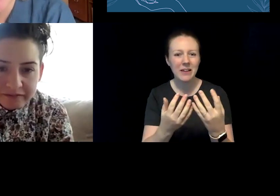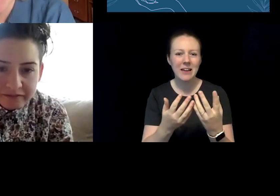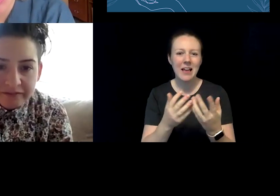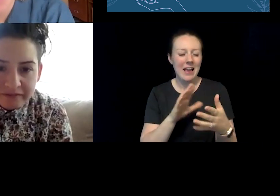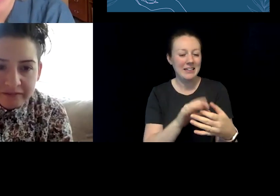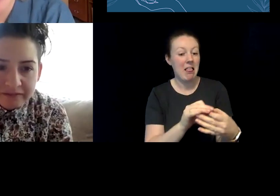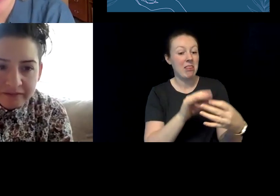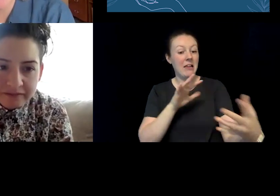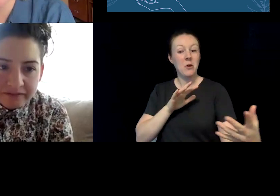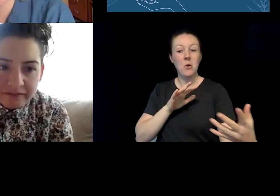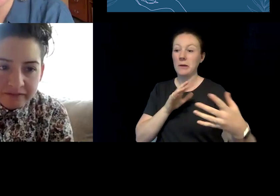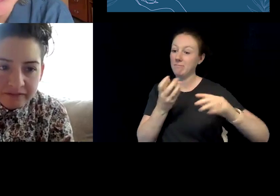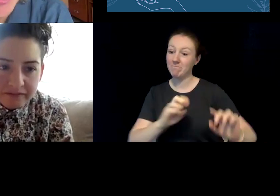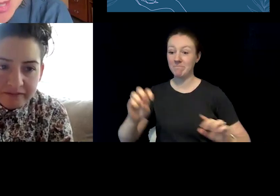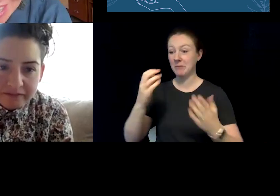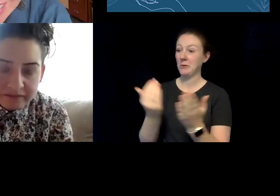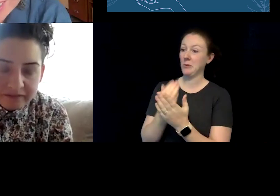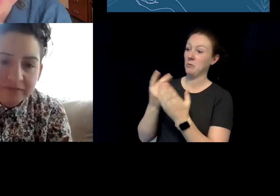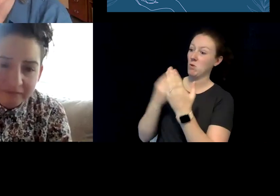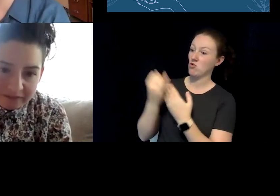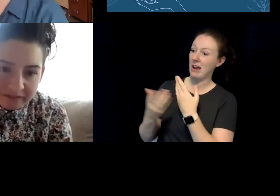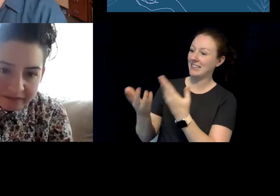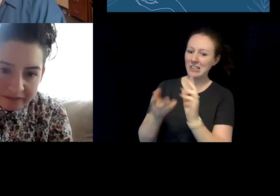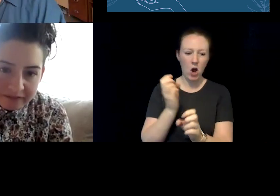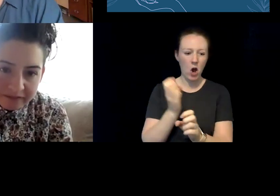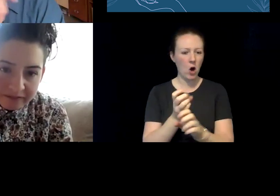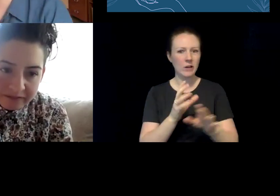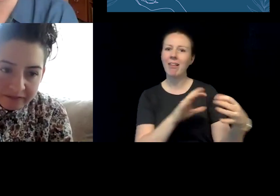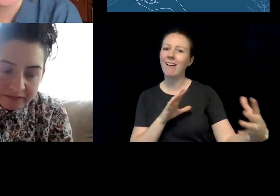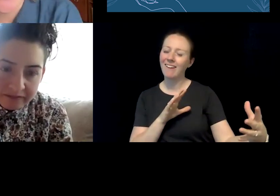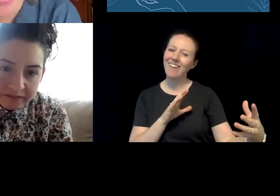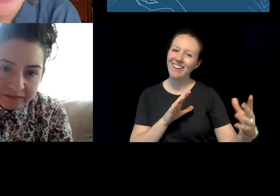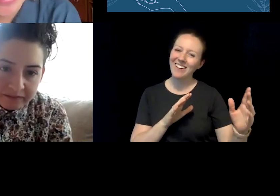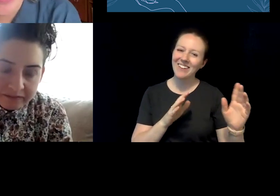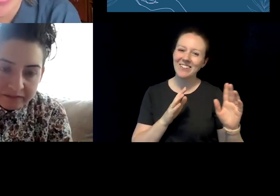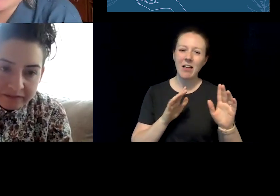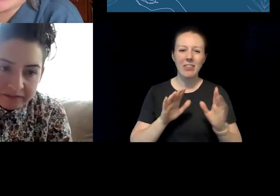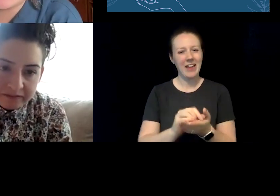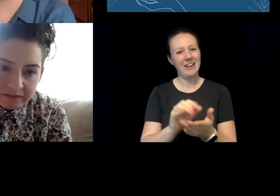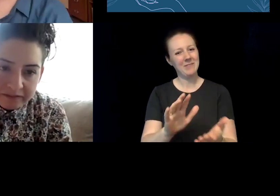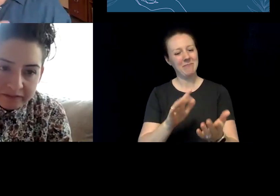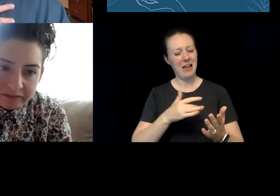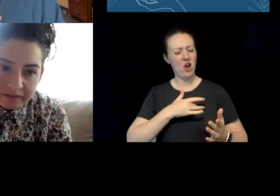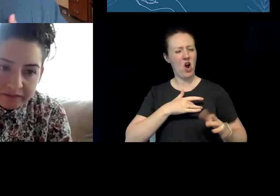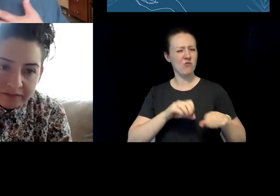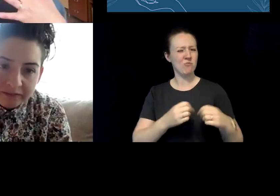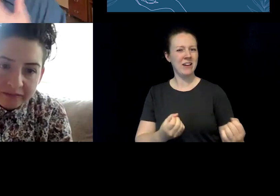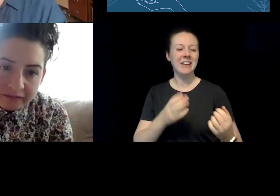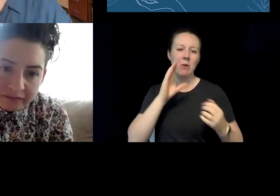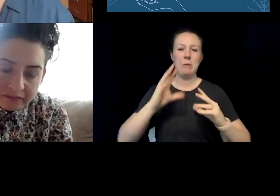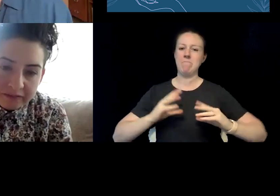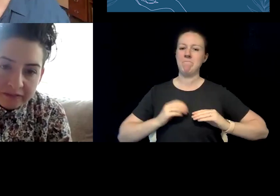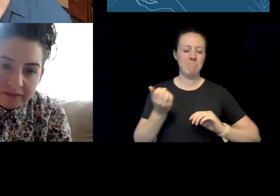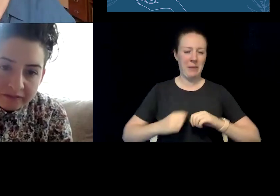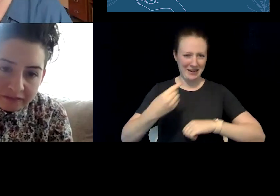of that sometimes because it is so joyous. But that's a heartbreak I'll take any day. I'll take that having to, you